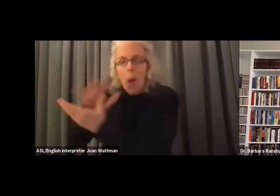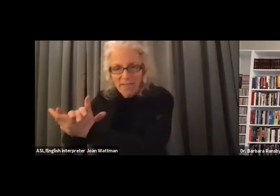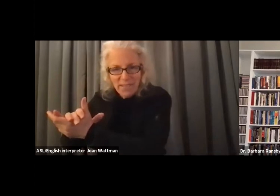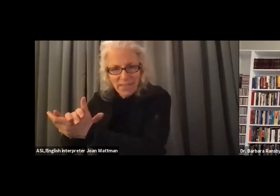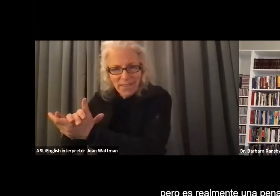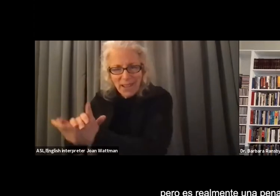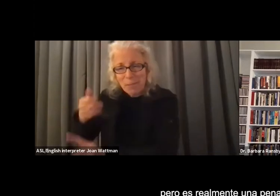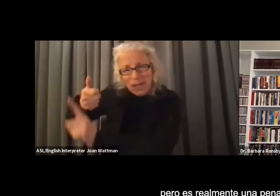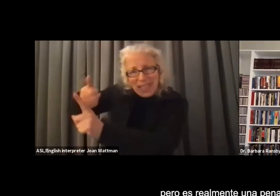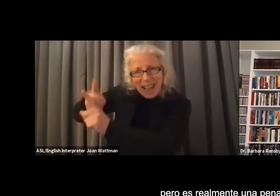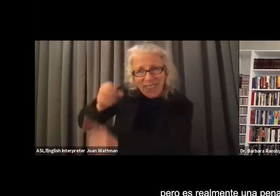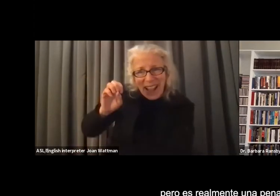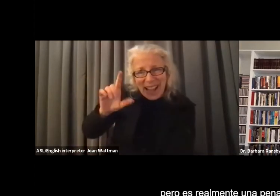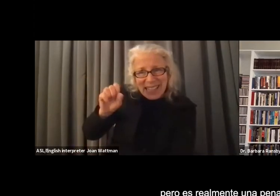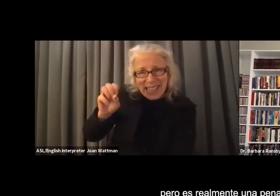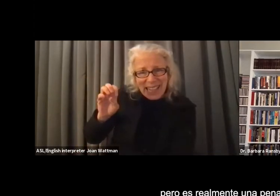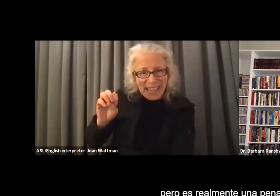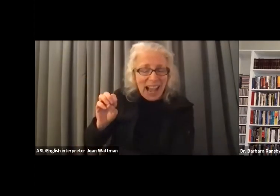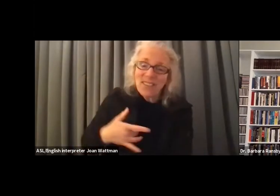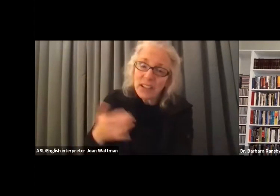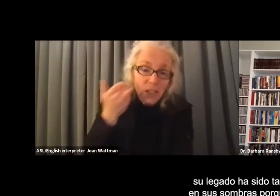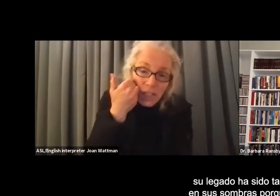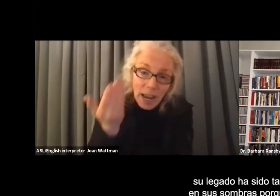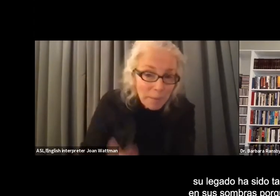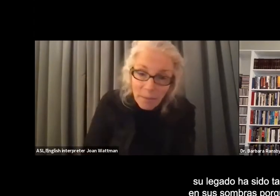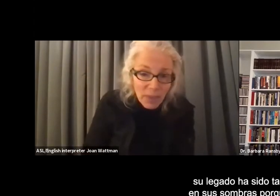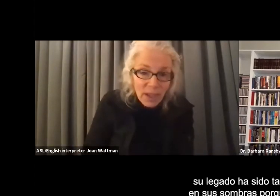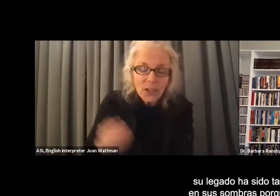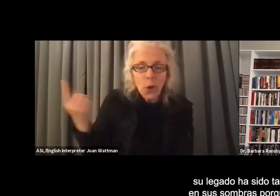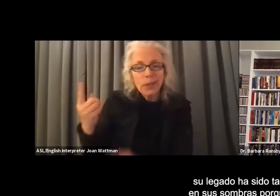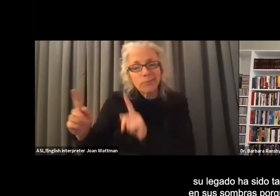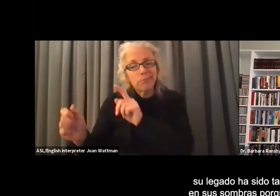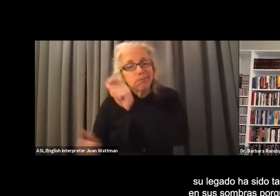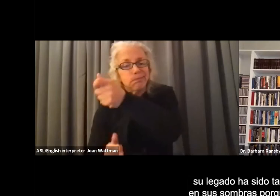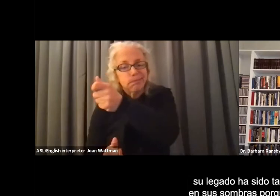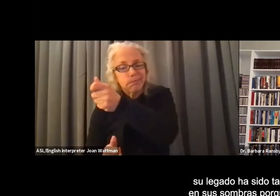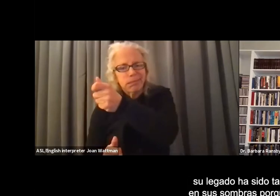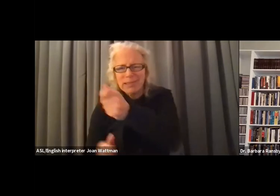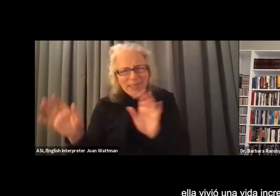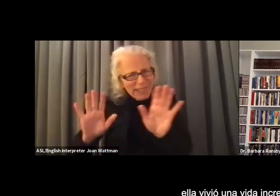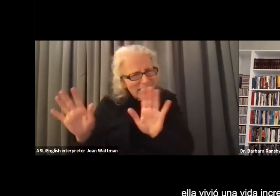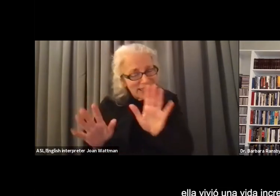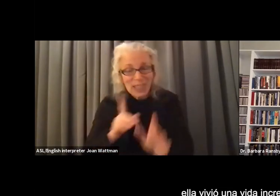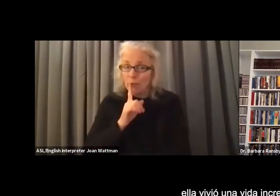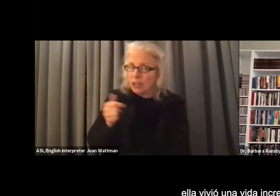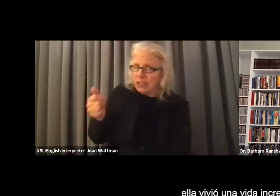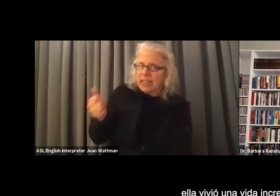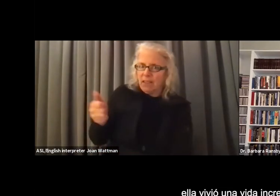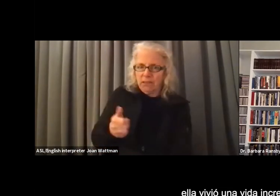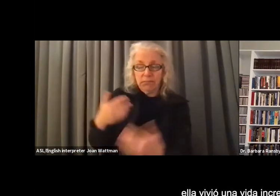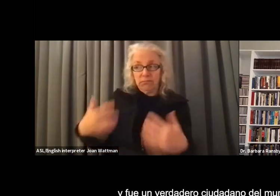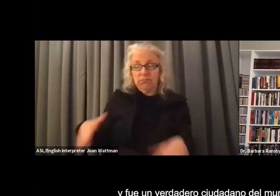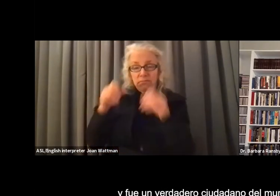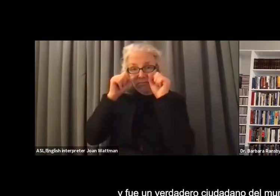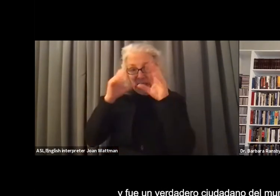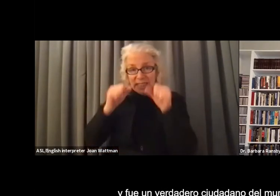but it's really a shame that her legacy has been so much in his shadows because she lived an amazing